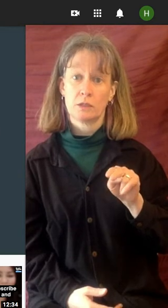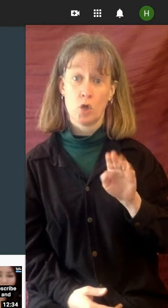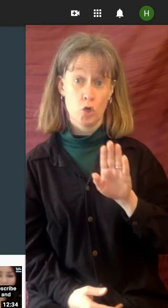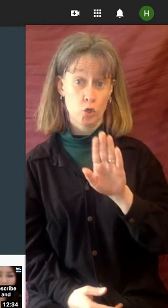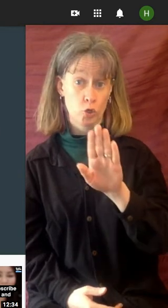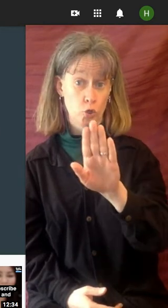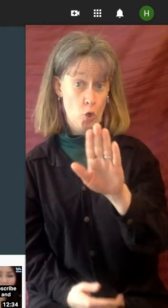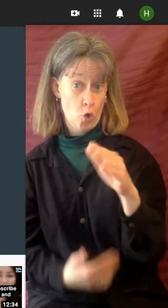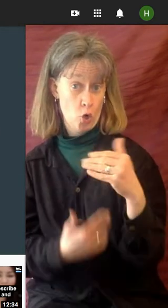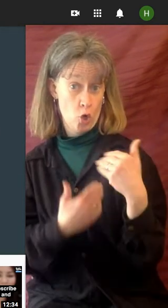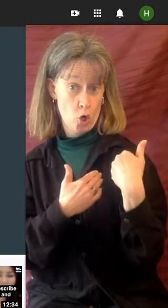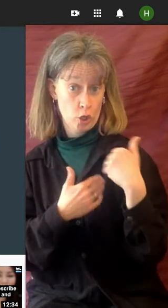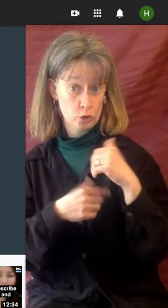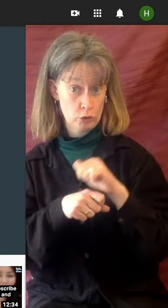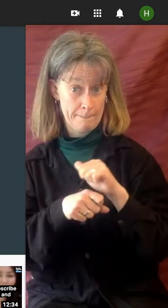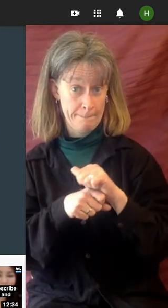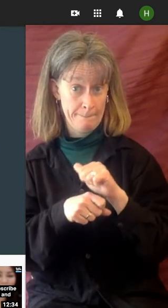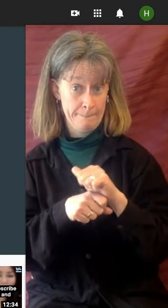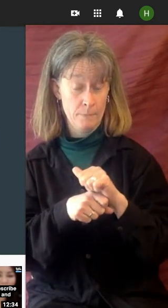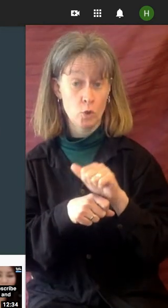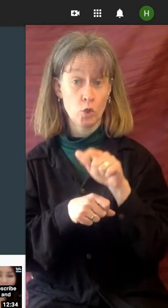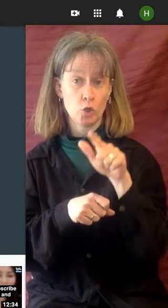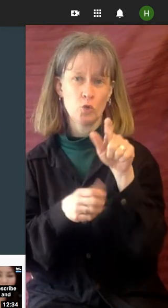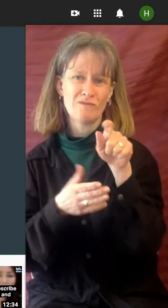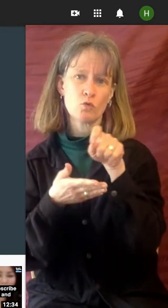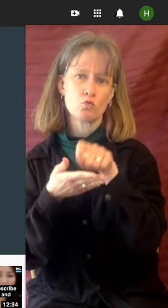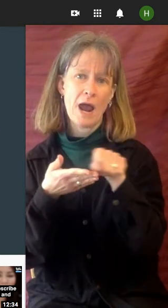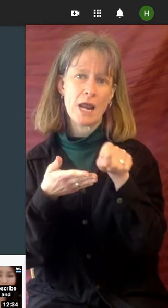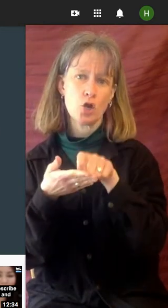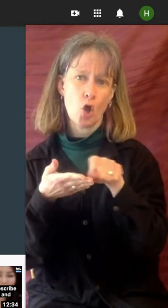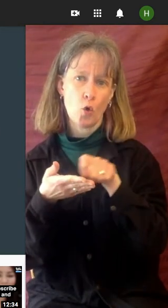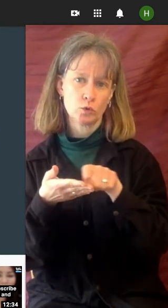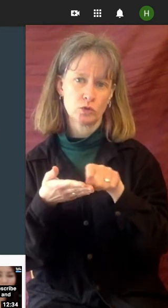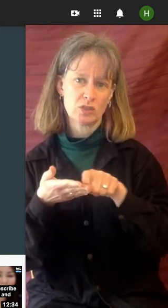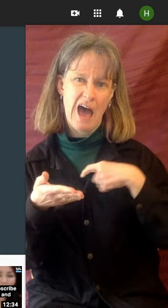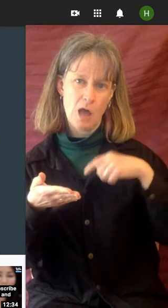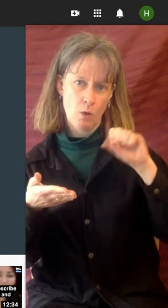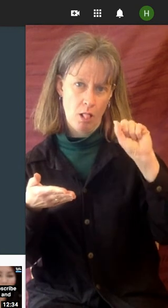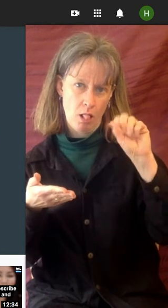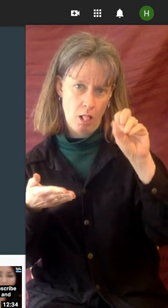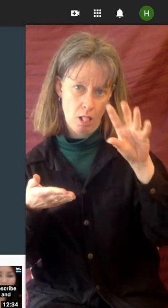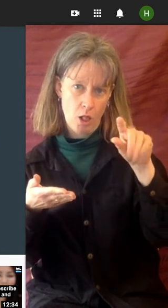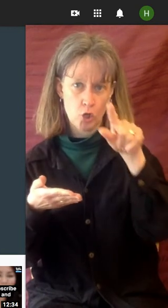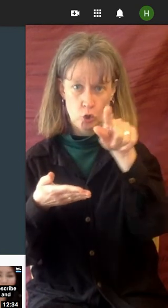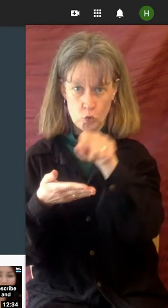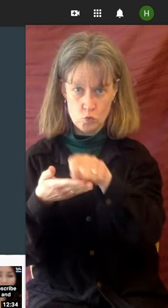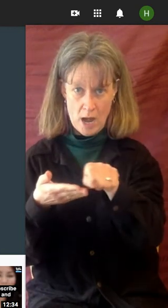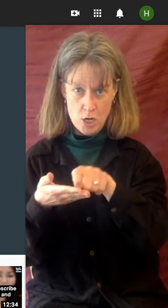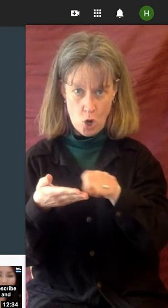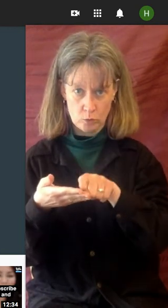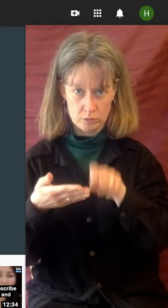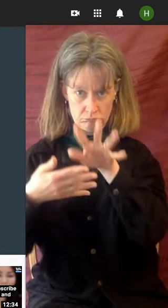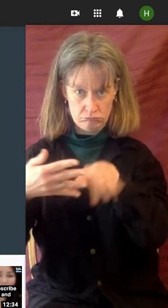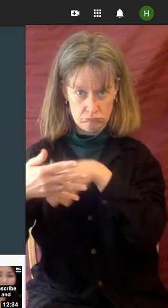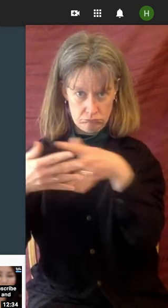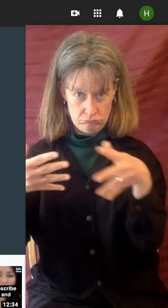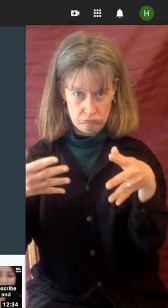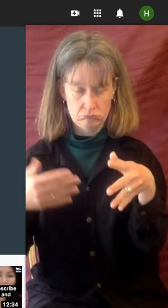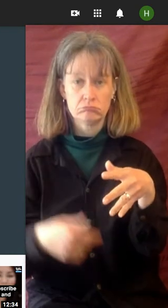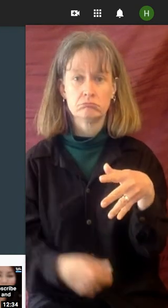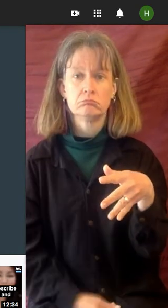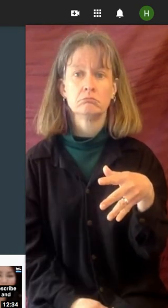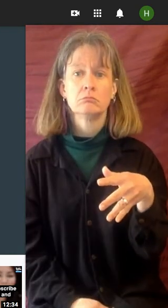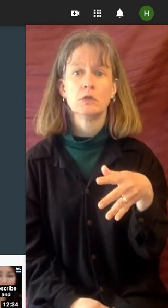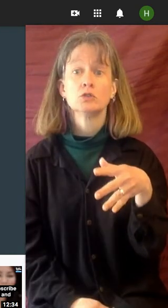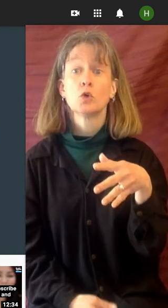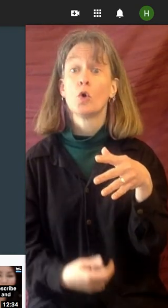to write down notes as I'm speaking. So you should pause the